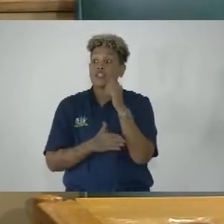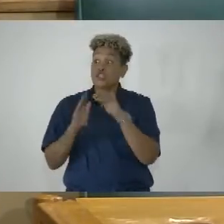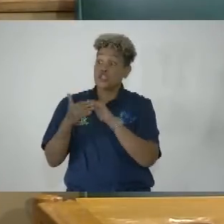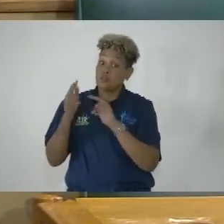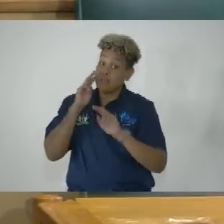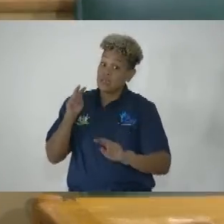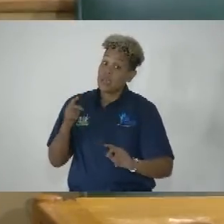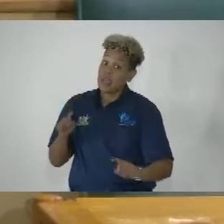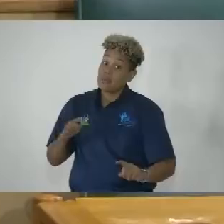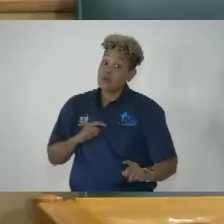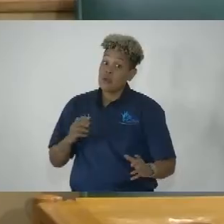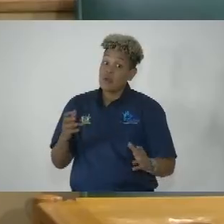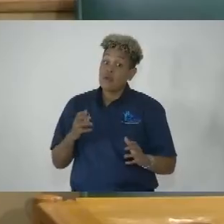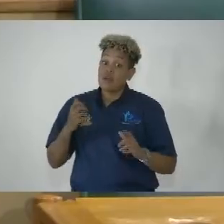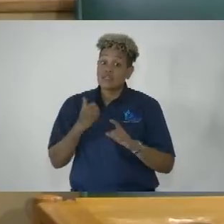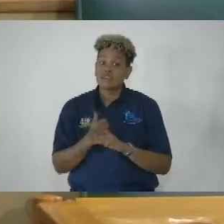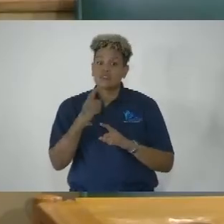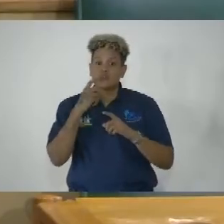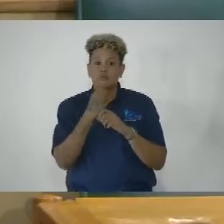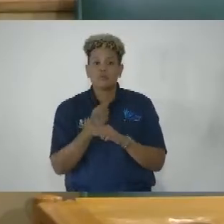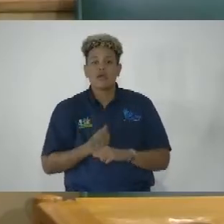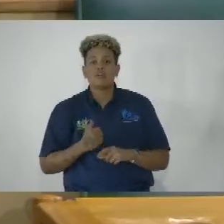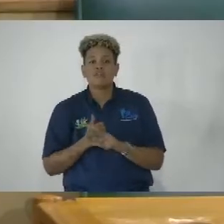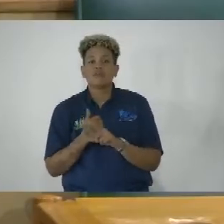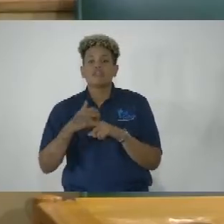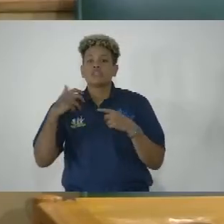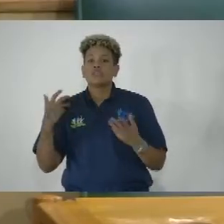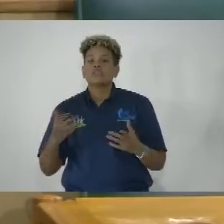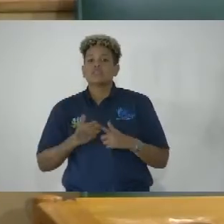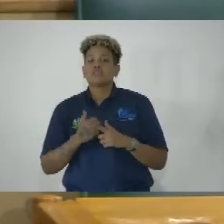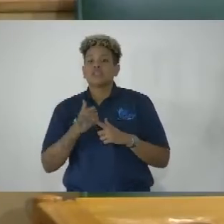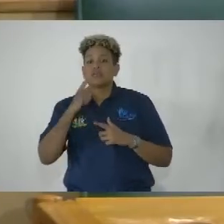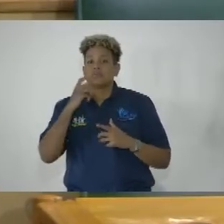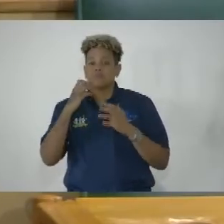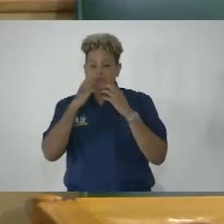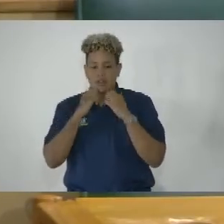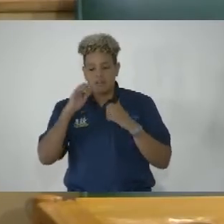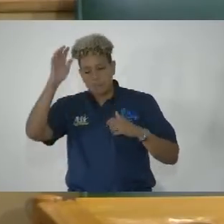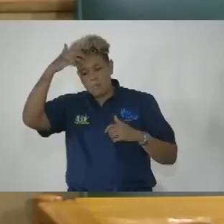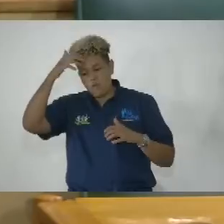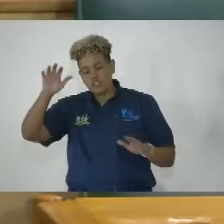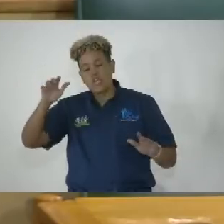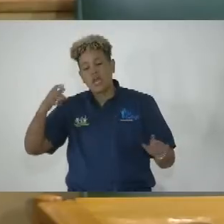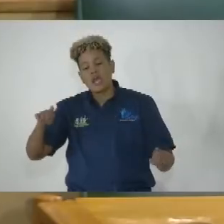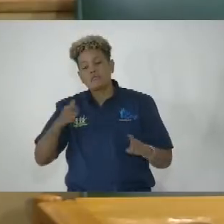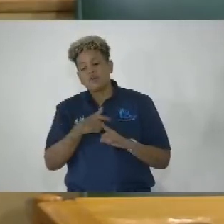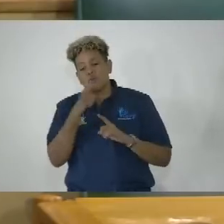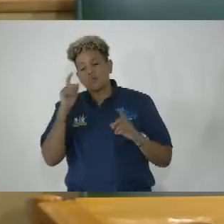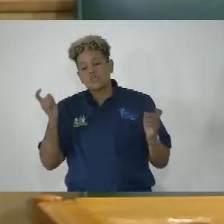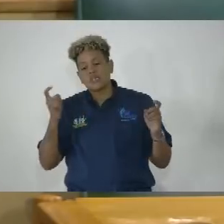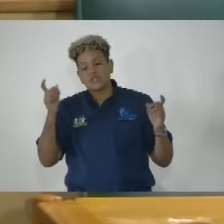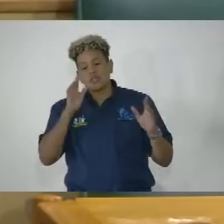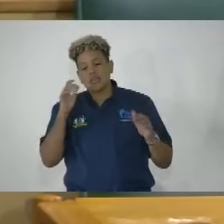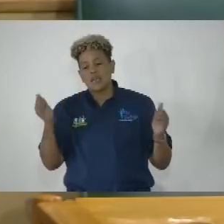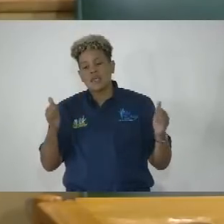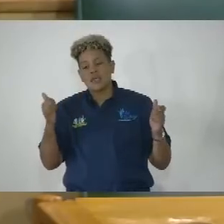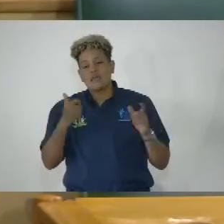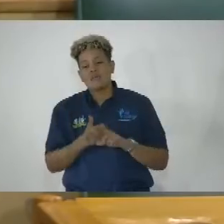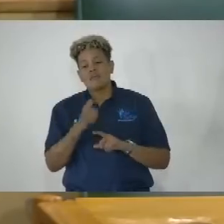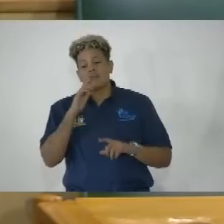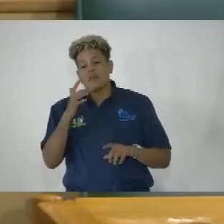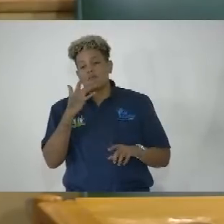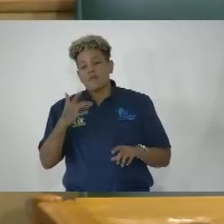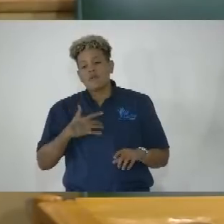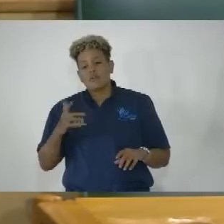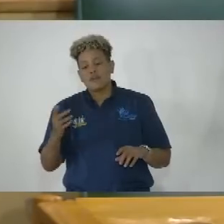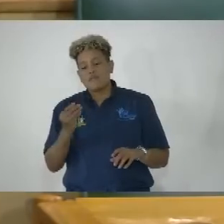I want to paraphrase the beloved Portia Simpson Miller, who we celebrated the anniversary of her birth a